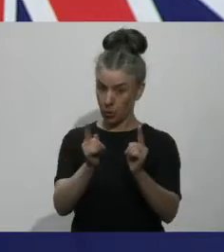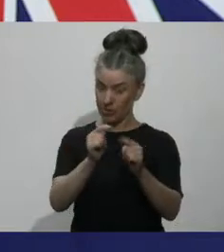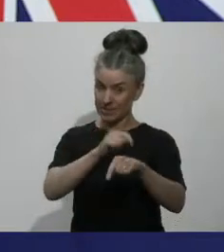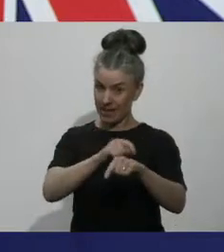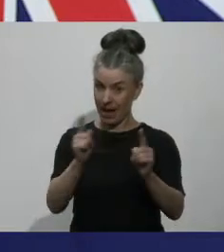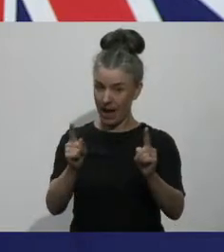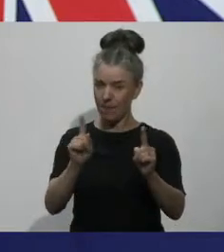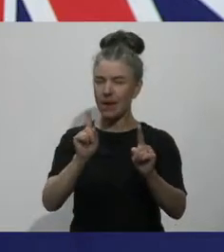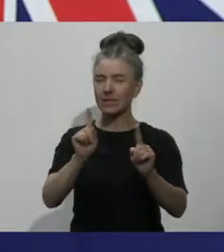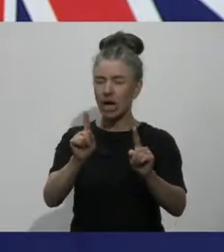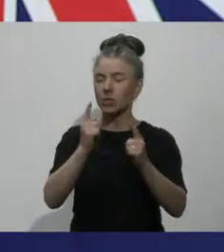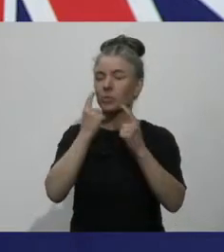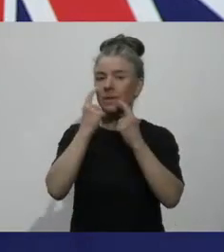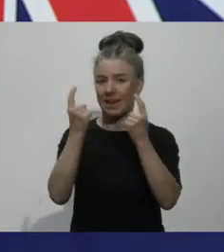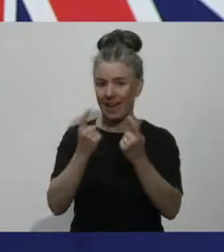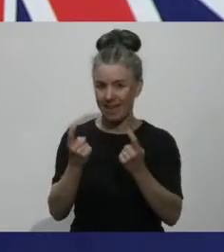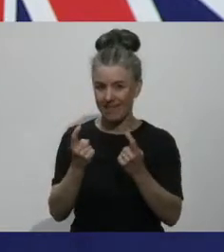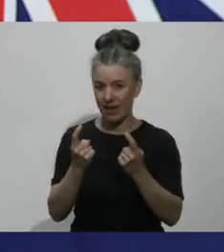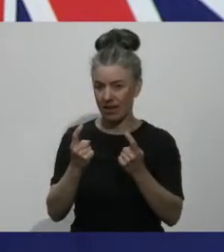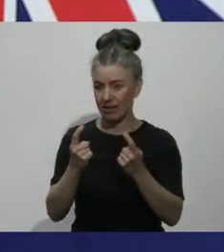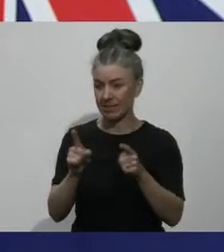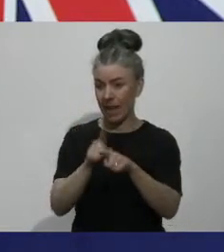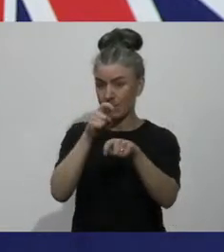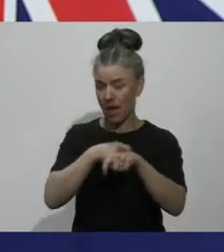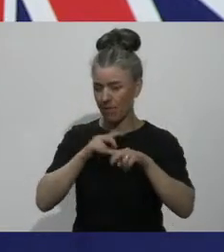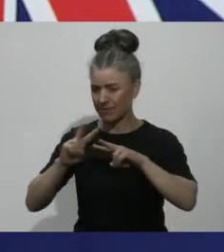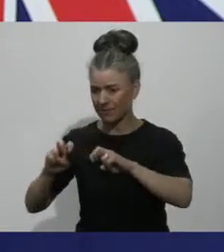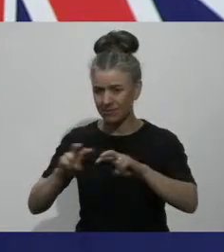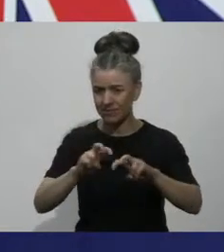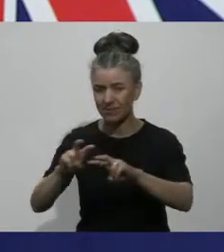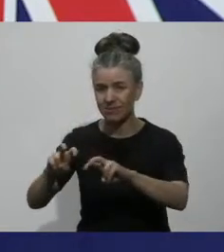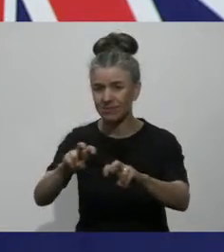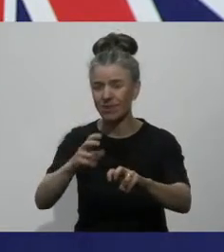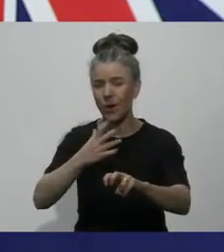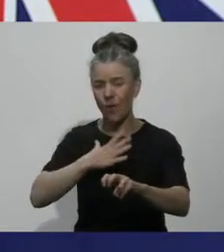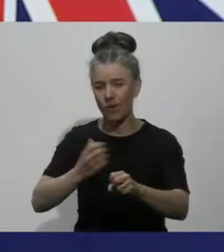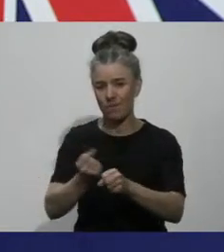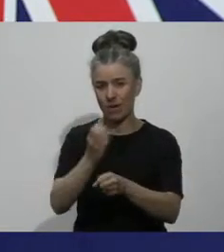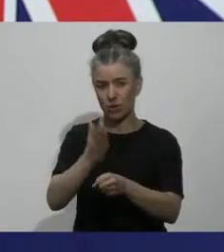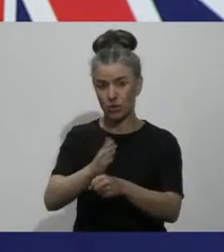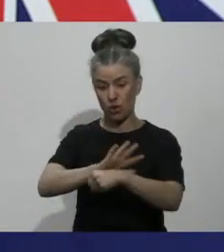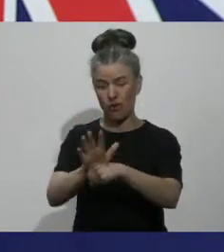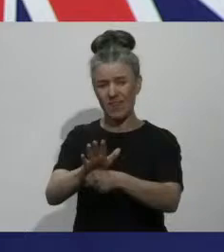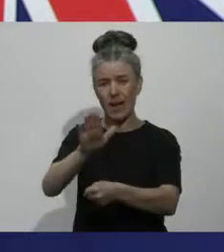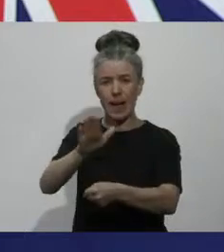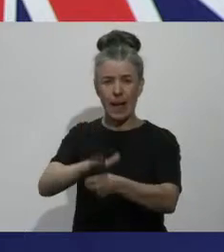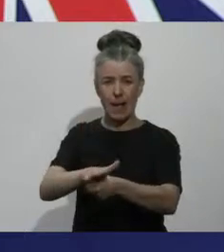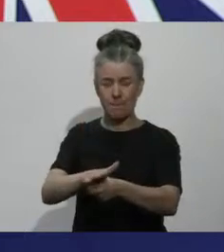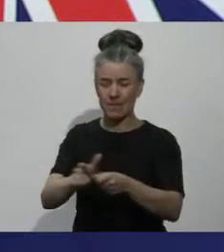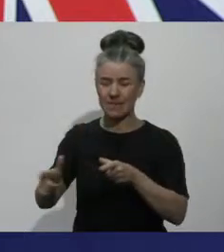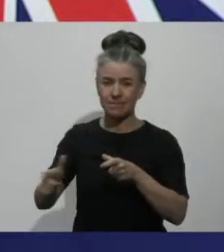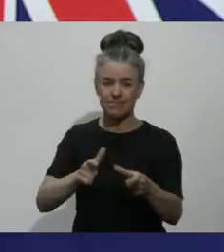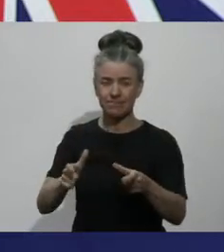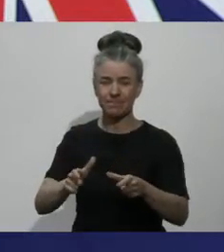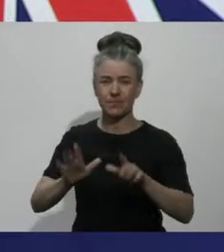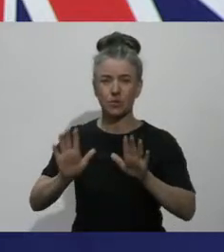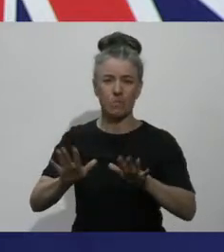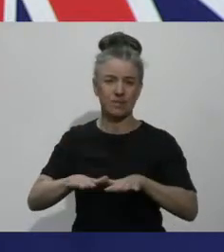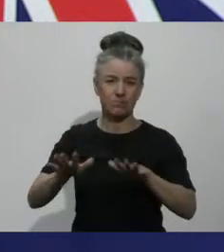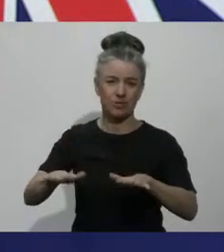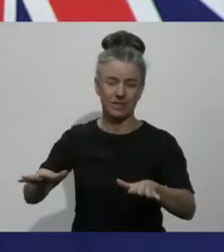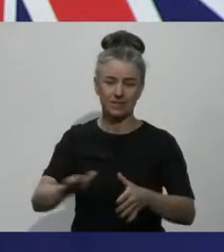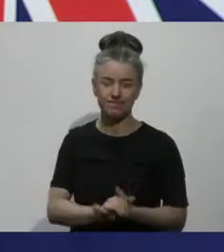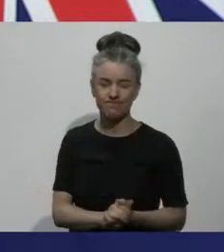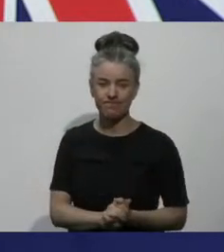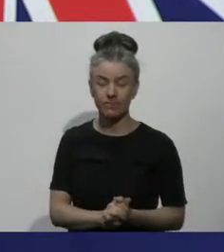ongoing investigation so that we continue to stamp out the virus. There is nothing to suggest we need